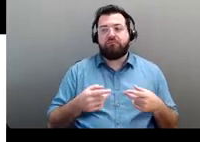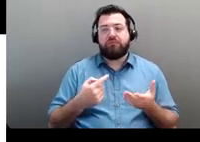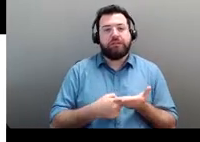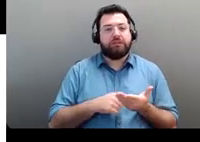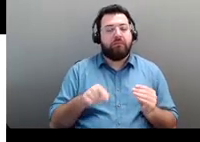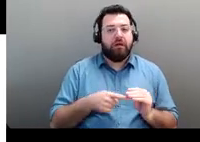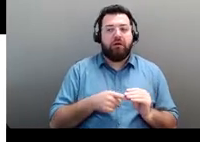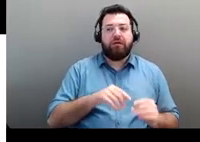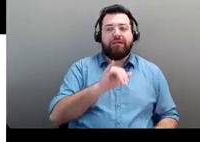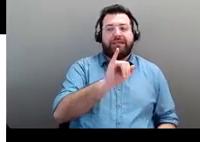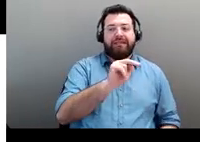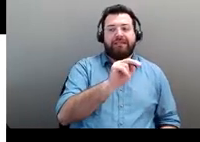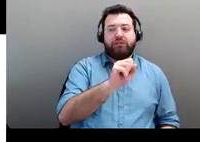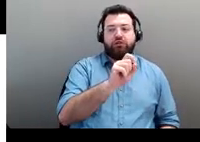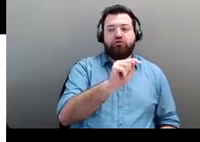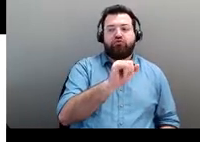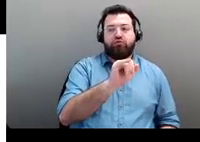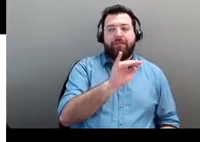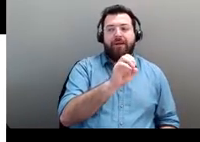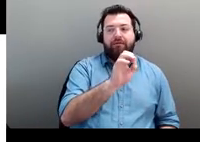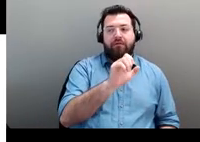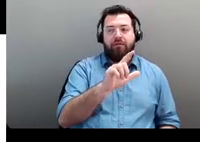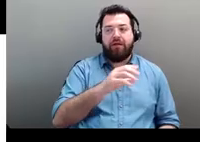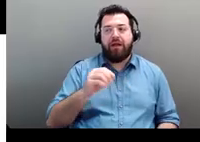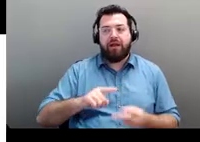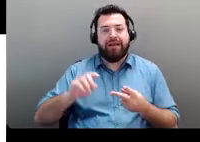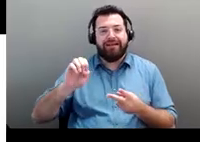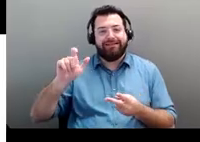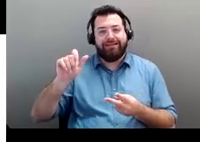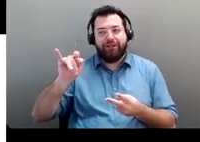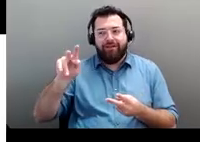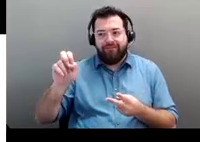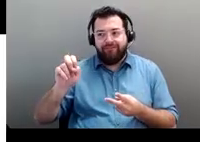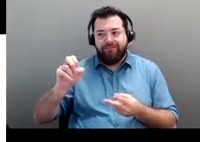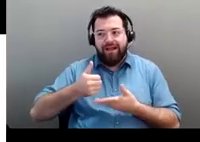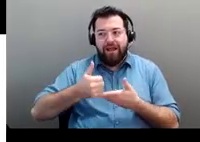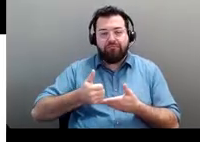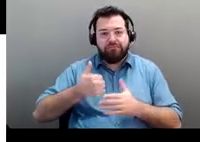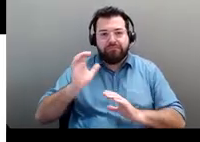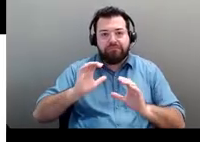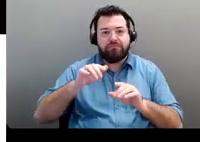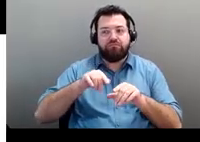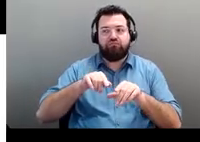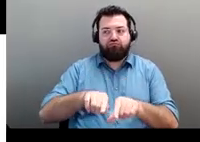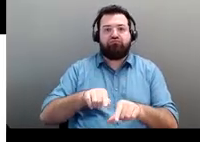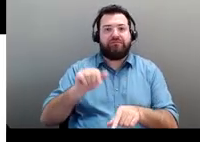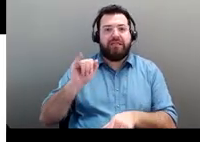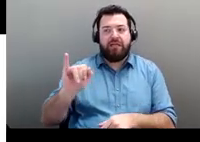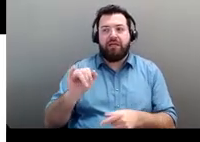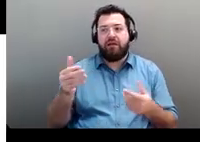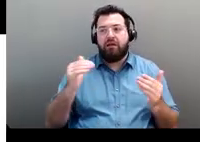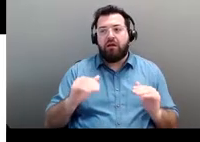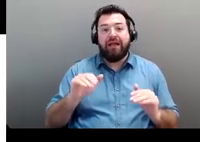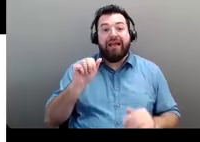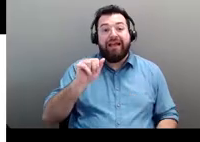executive help seeking in AI. We'll talk about AI hallucinations, and if we have time, I'm sure we will, but we'll be